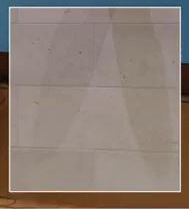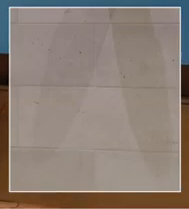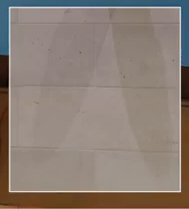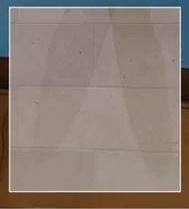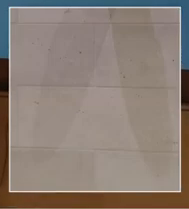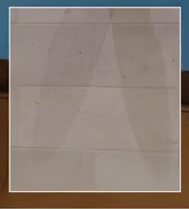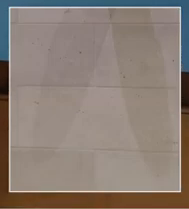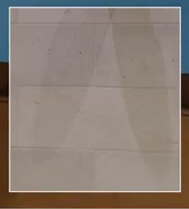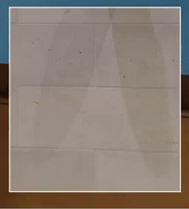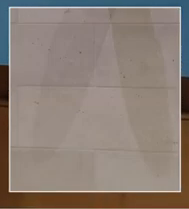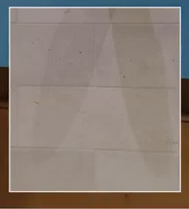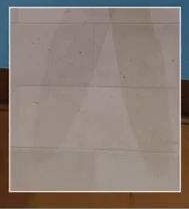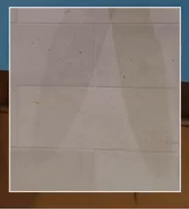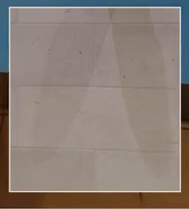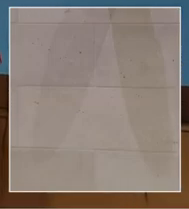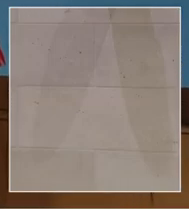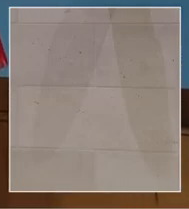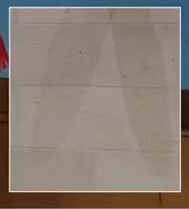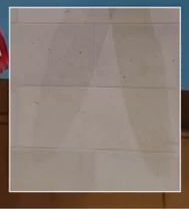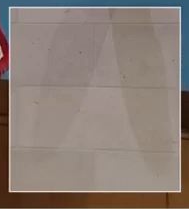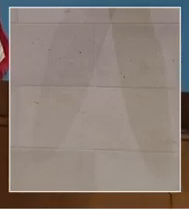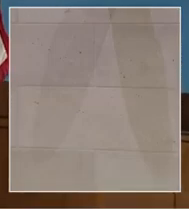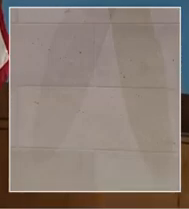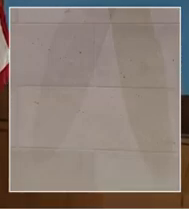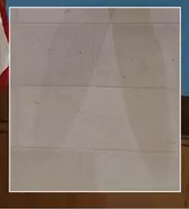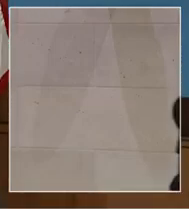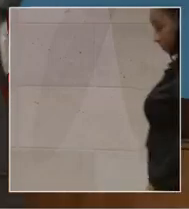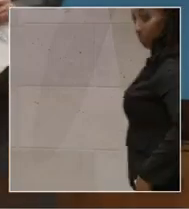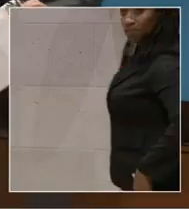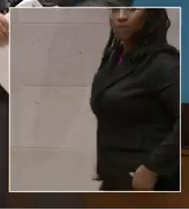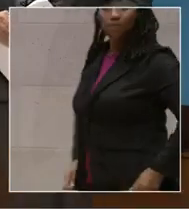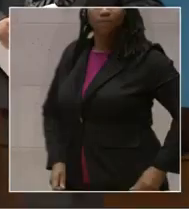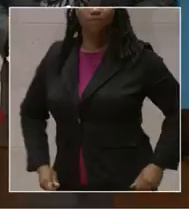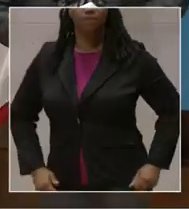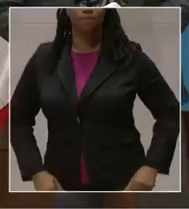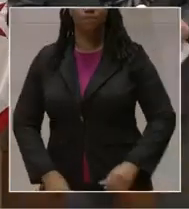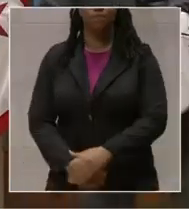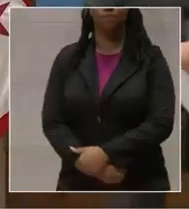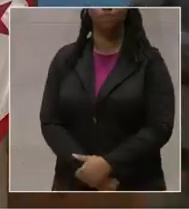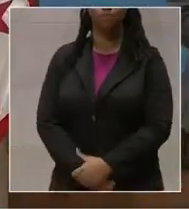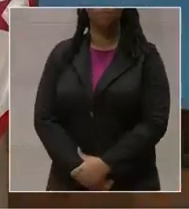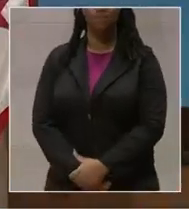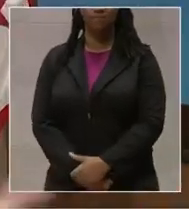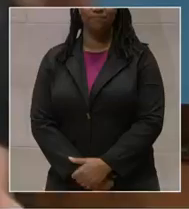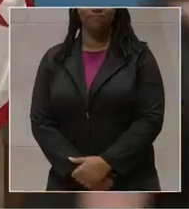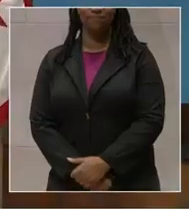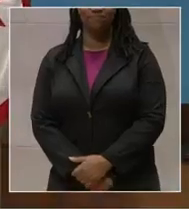lead us in a discussion on how they pull this off. How did they get here?